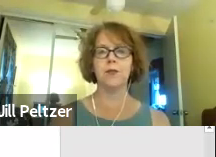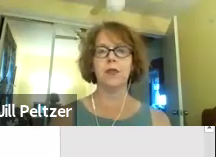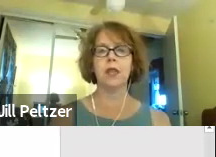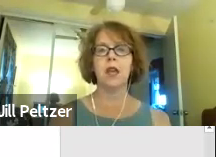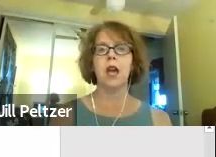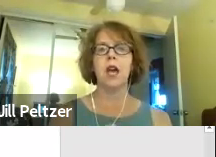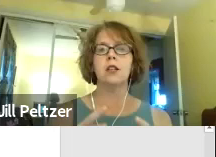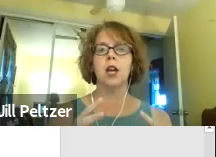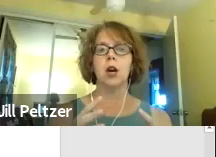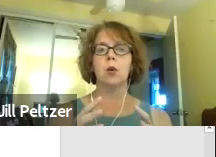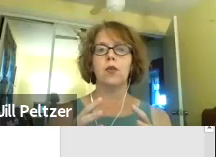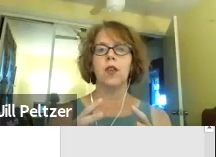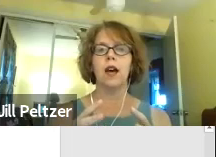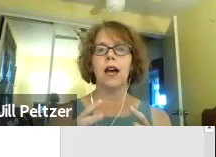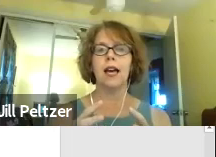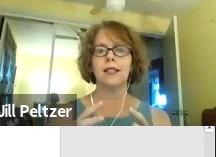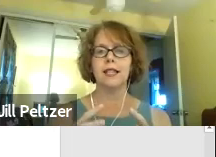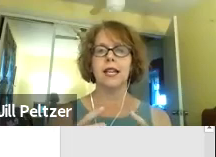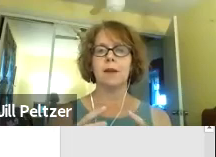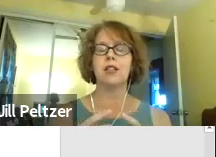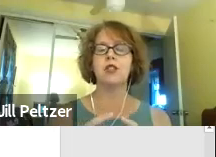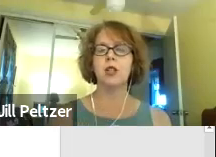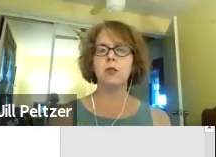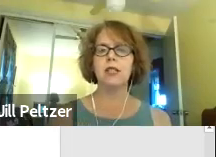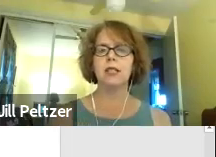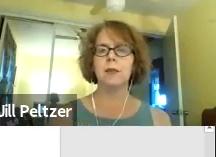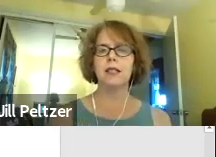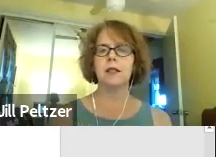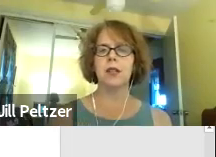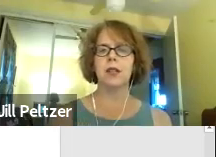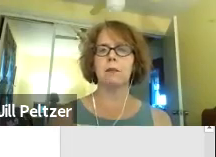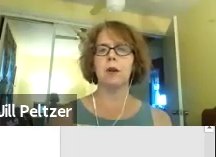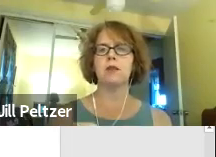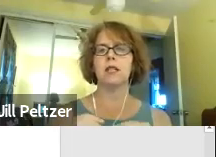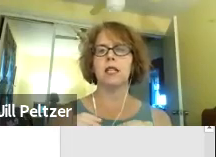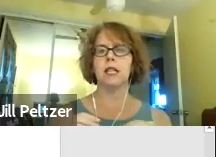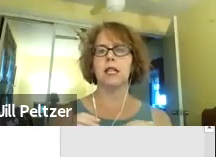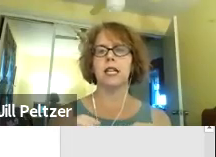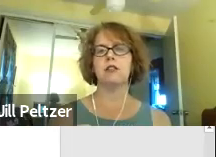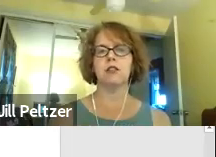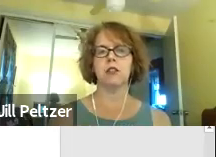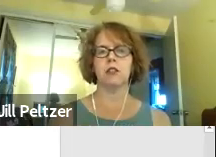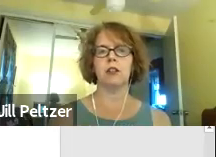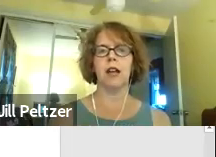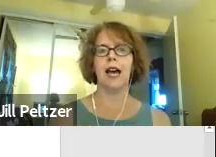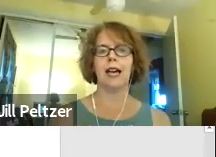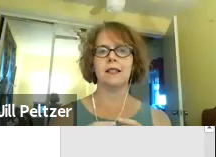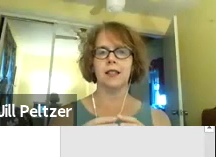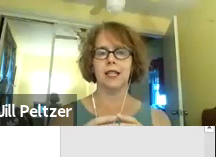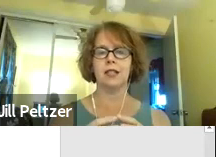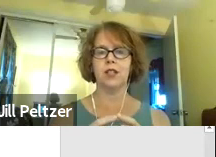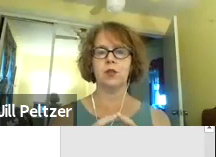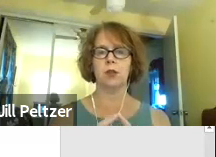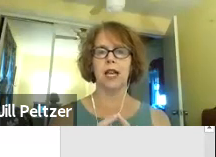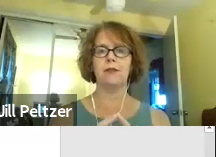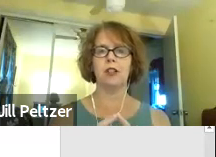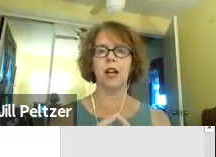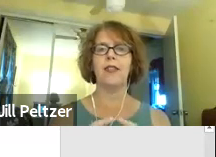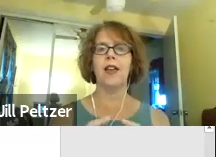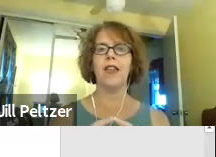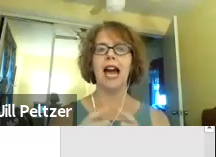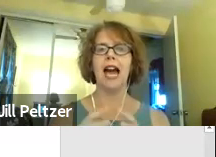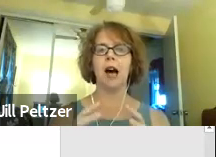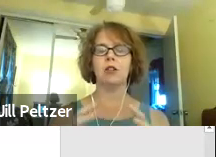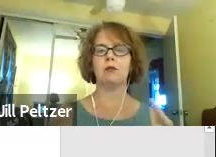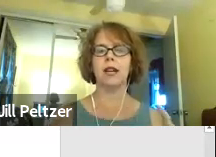outcomes. So the SEM is usually depicted with the most inner circle as the individual level,